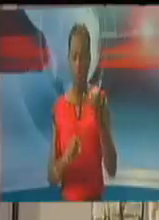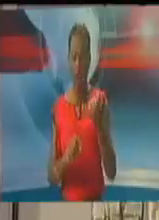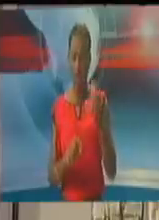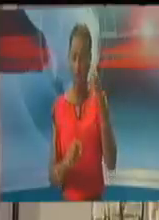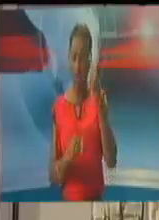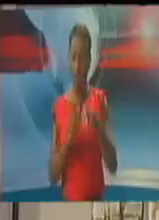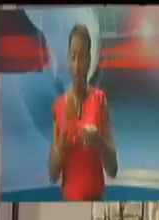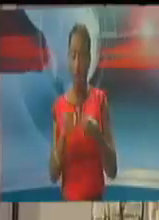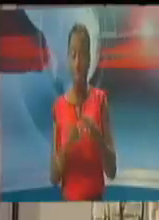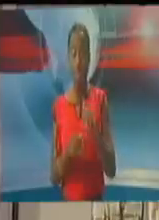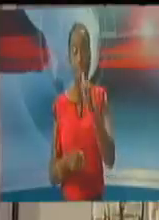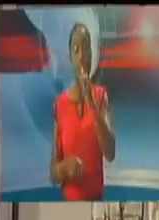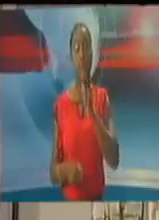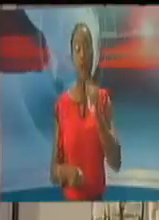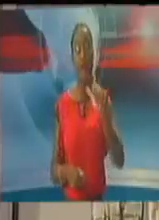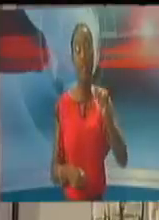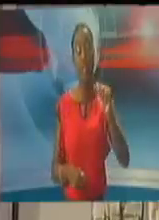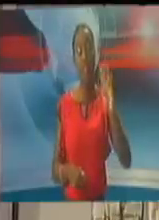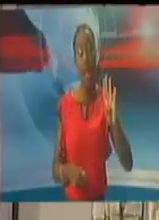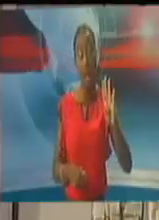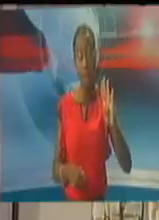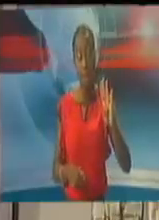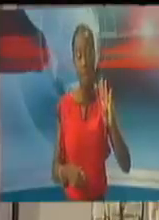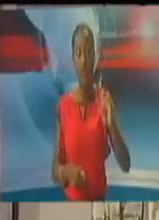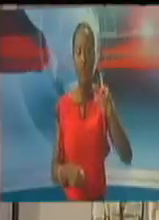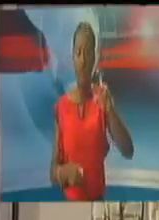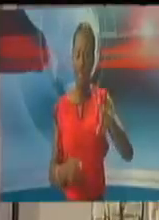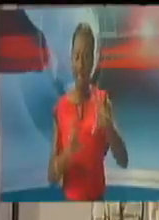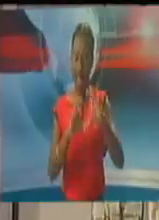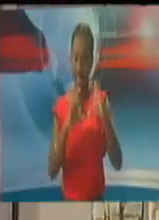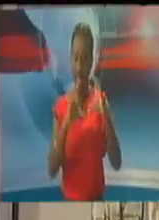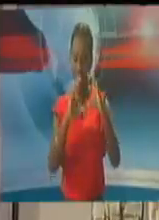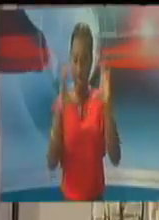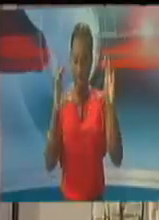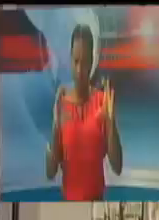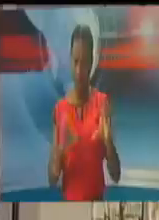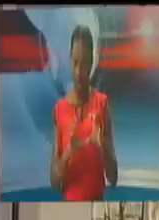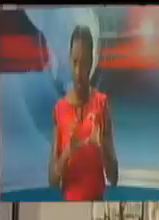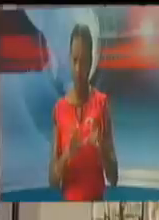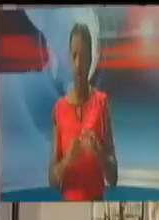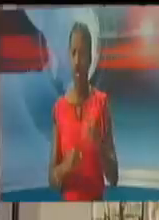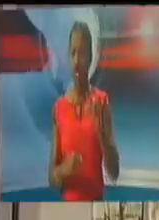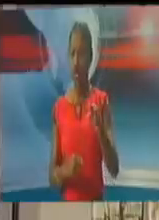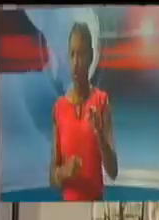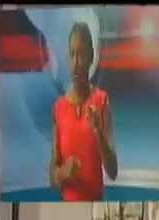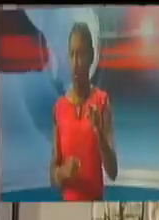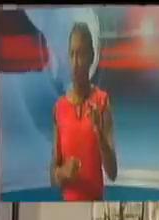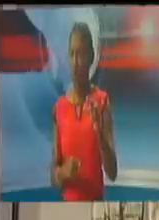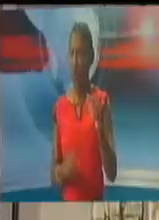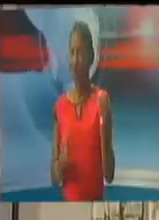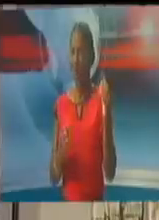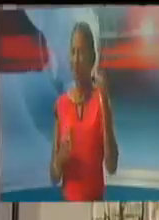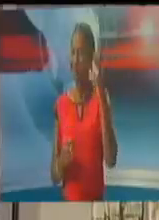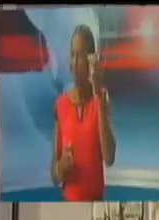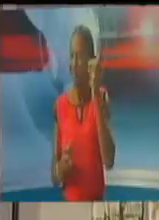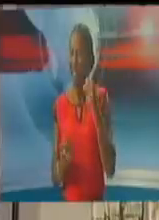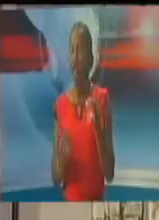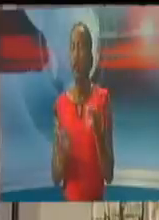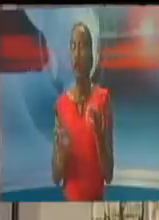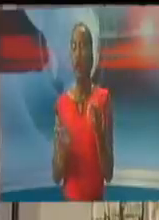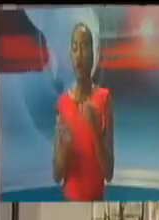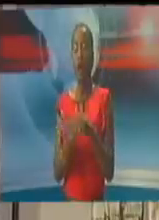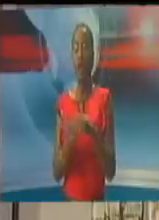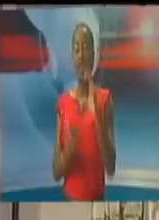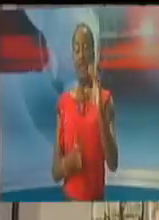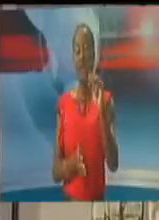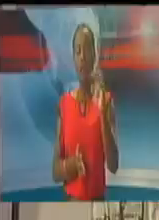who we can take the results to the bank. You would have heard the chief medical officer say on more than one occasion that too